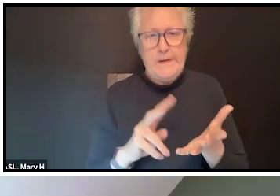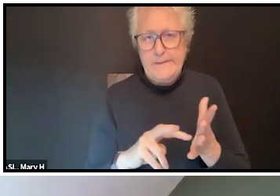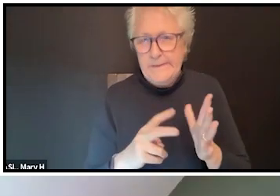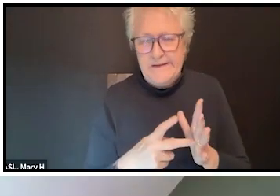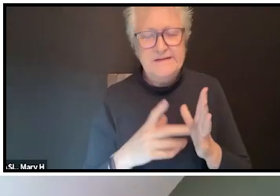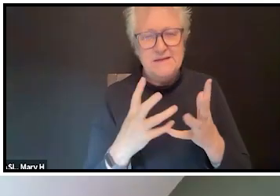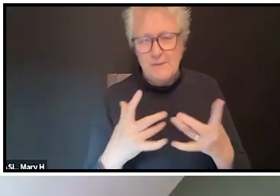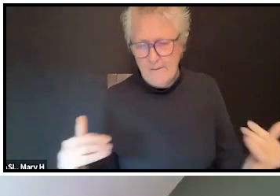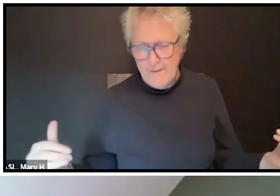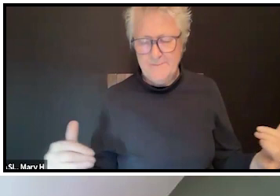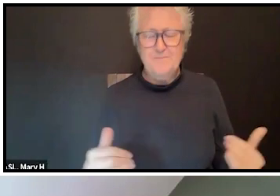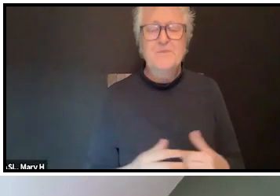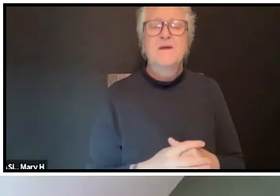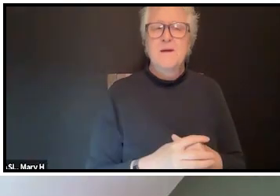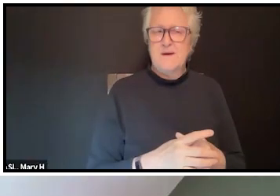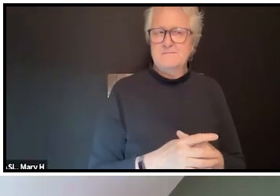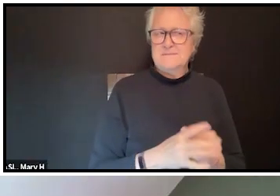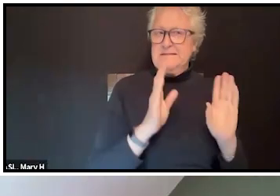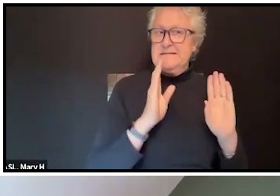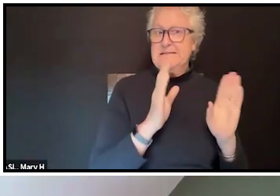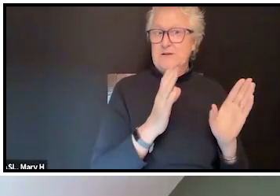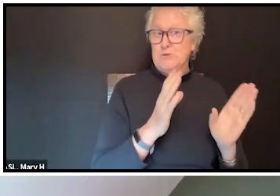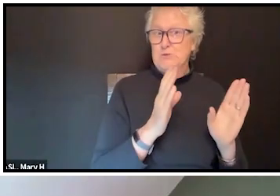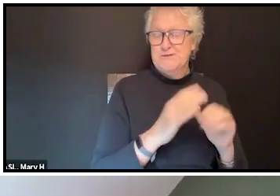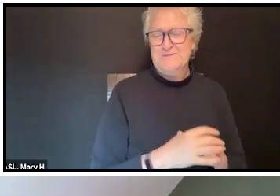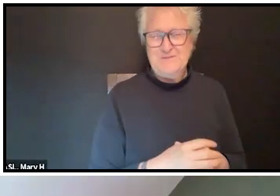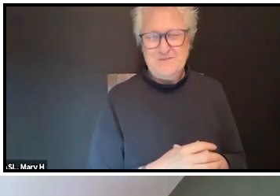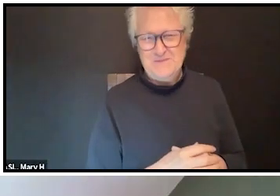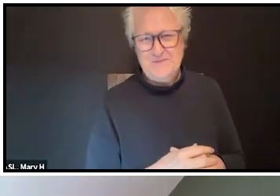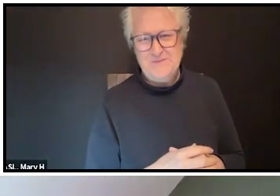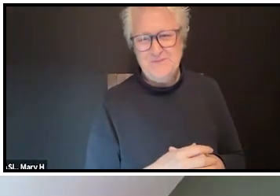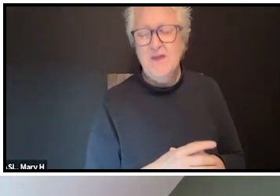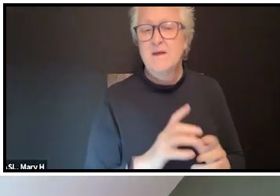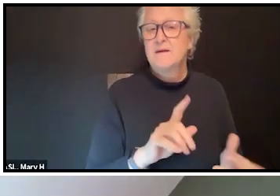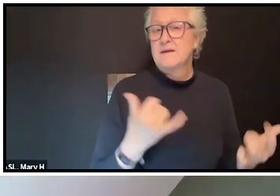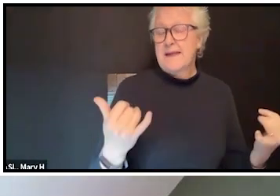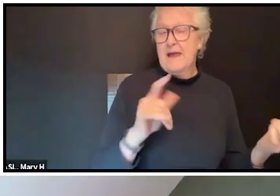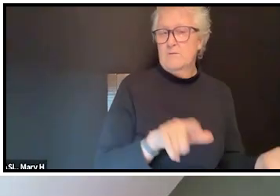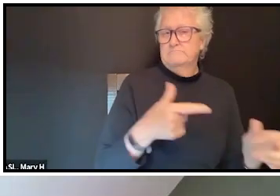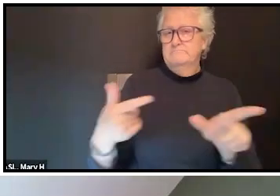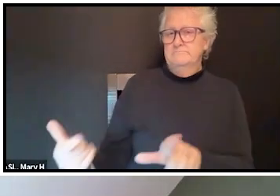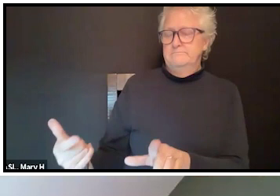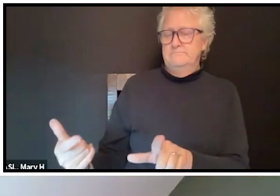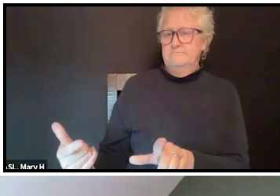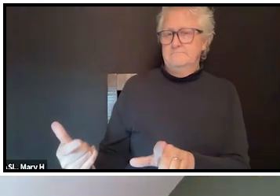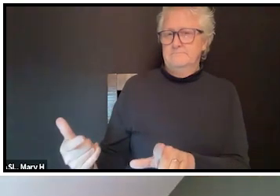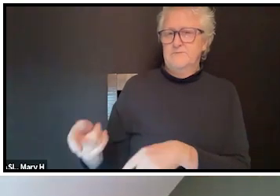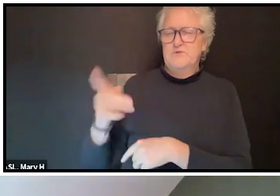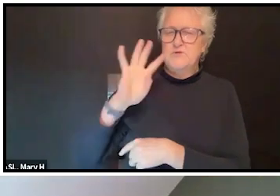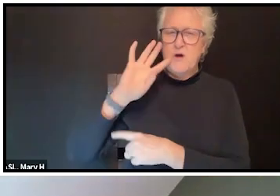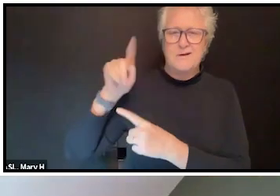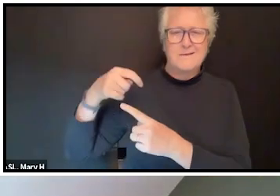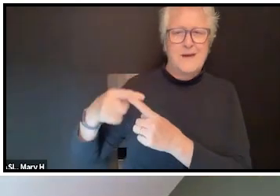over now to Johanna and Amethyst to talk about the newsletter and I believe